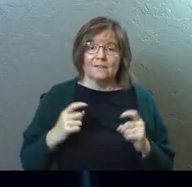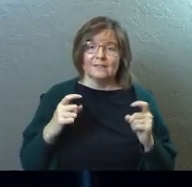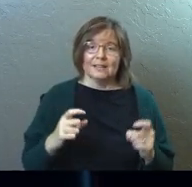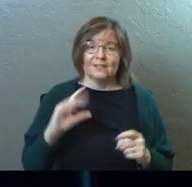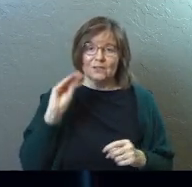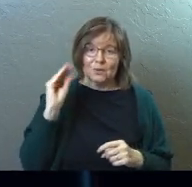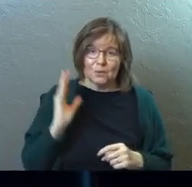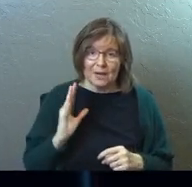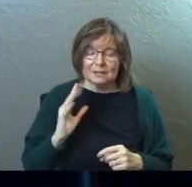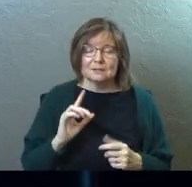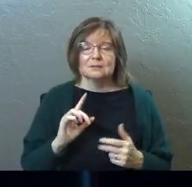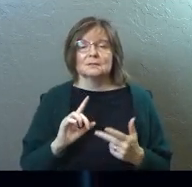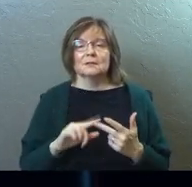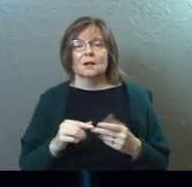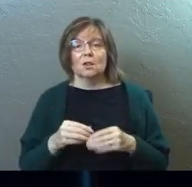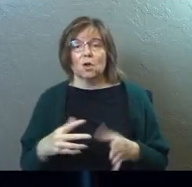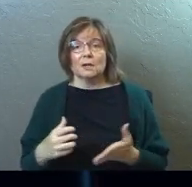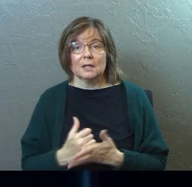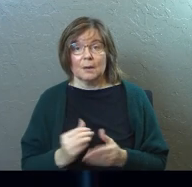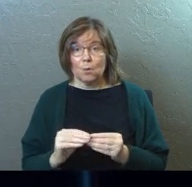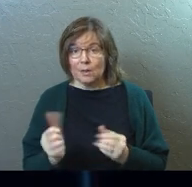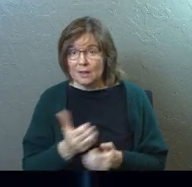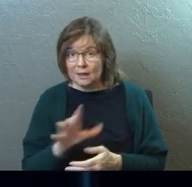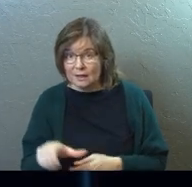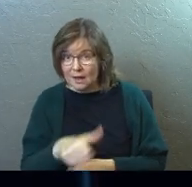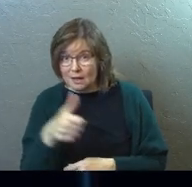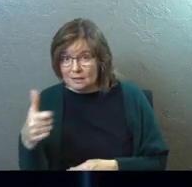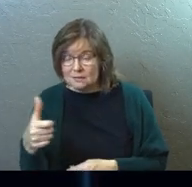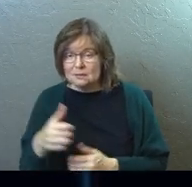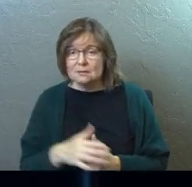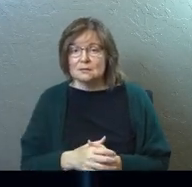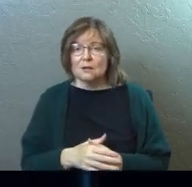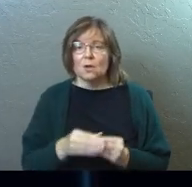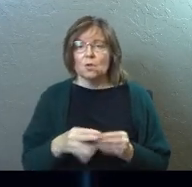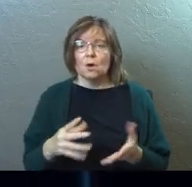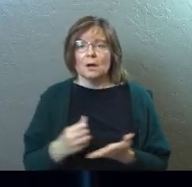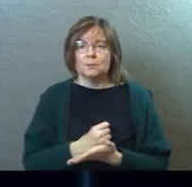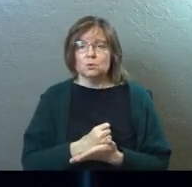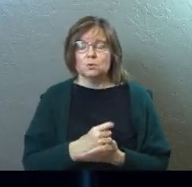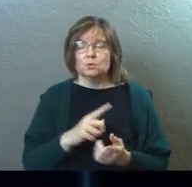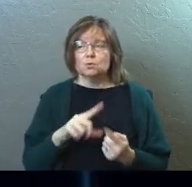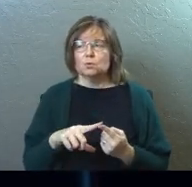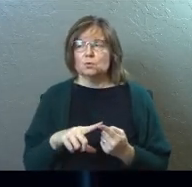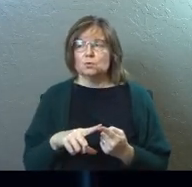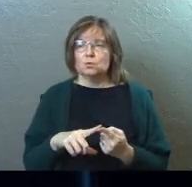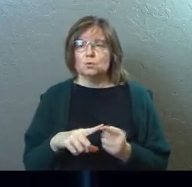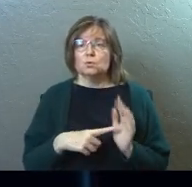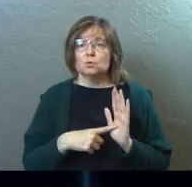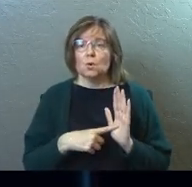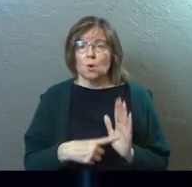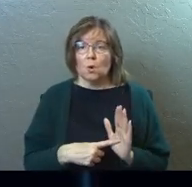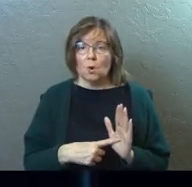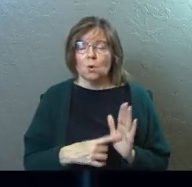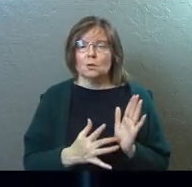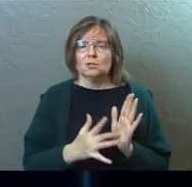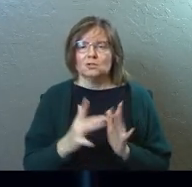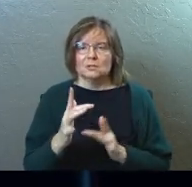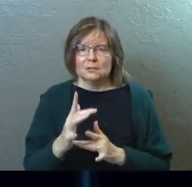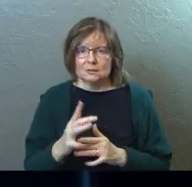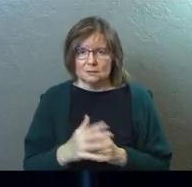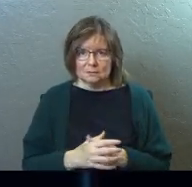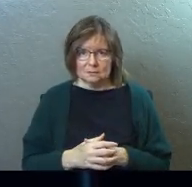given grace, lost opportunity more than anything else, lost opportunity to show